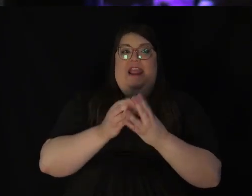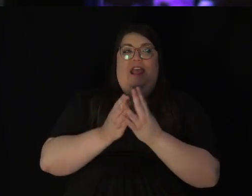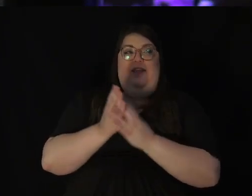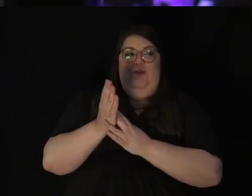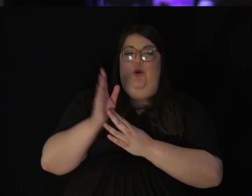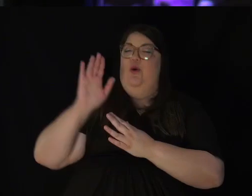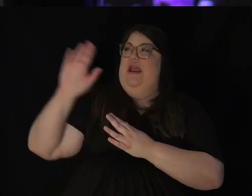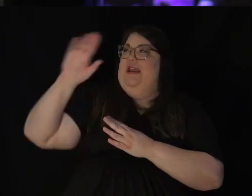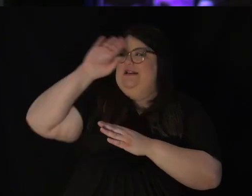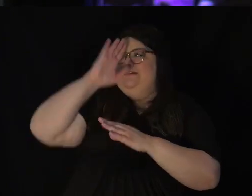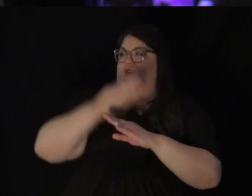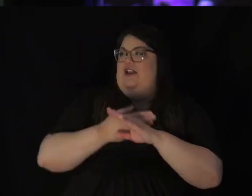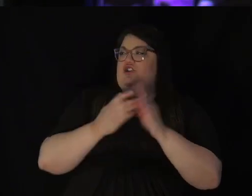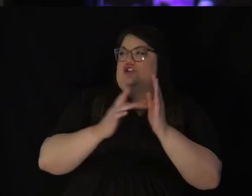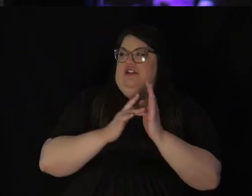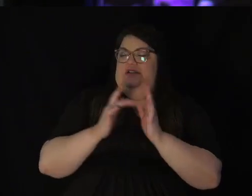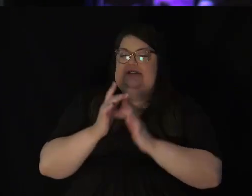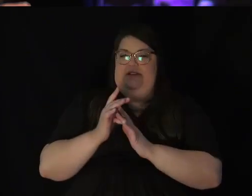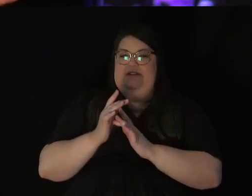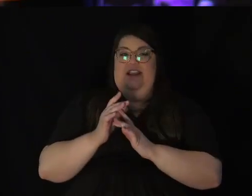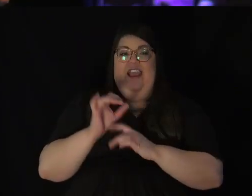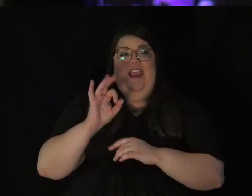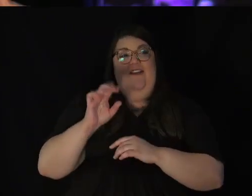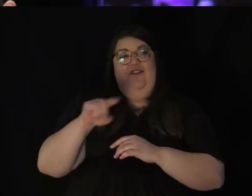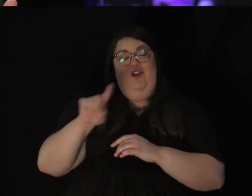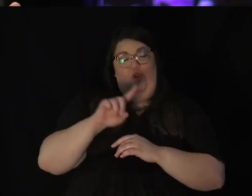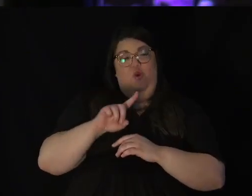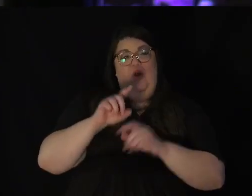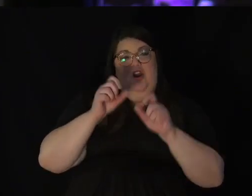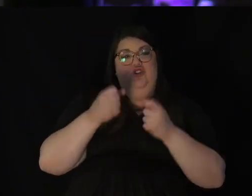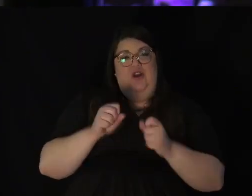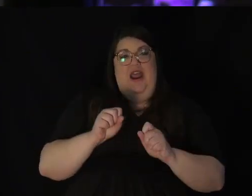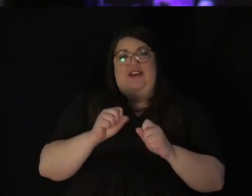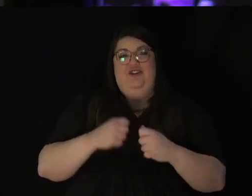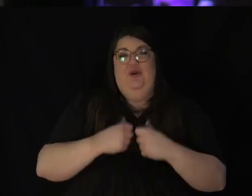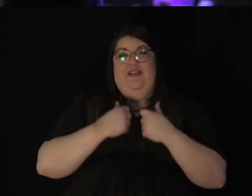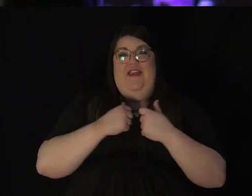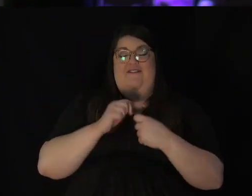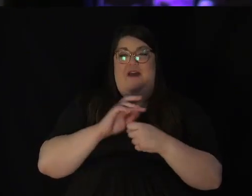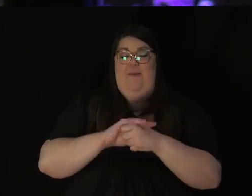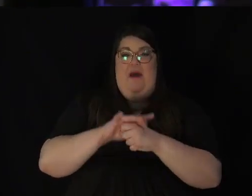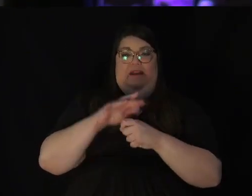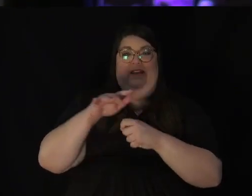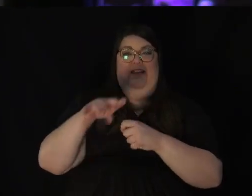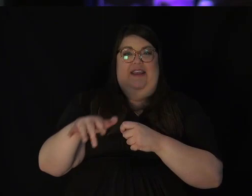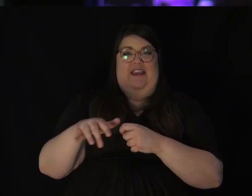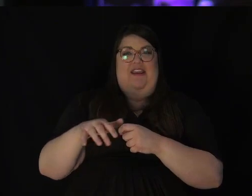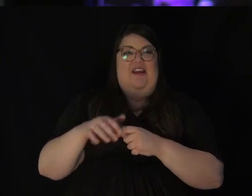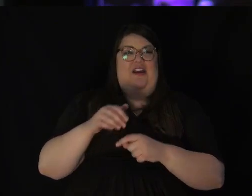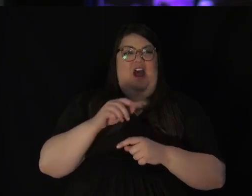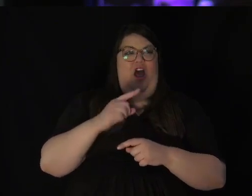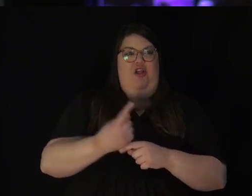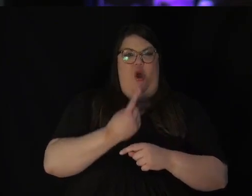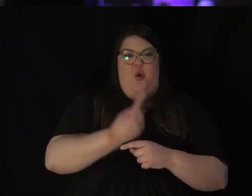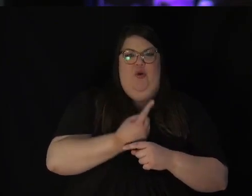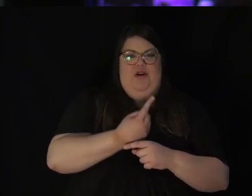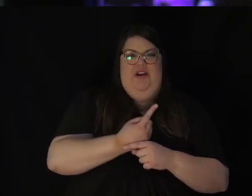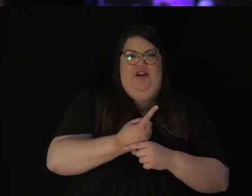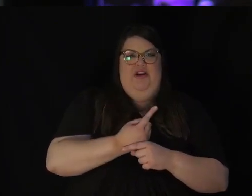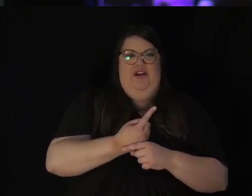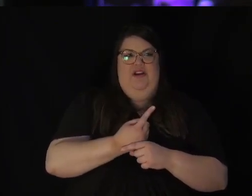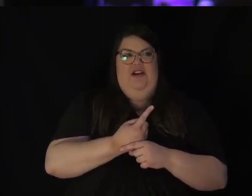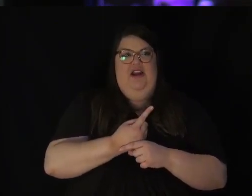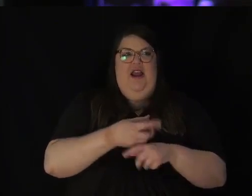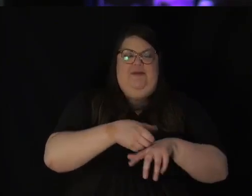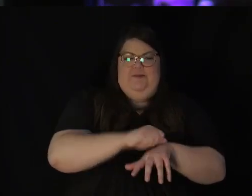through his son, Jesus. If you are trying to live abundantly on your own, to pull up your